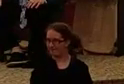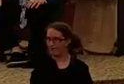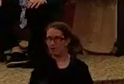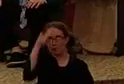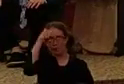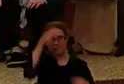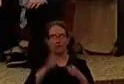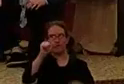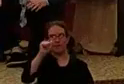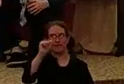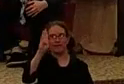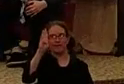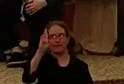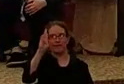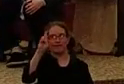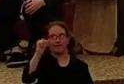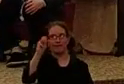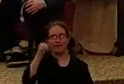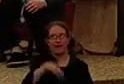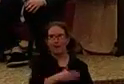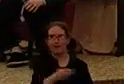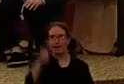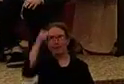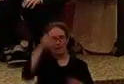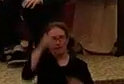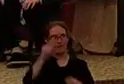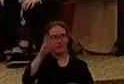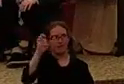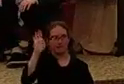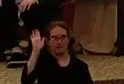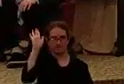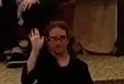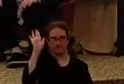Remember Abram? Anybody remember Abram?